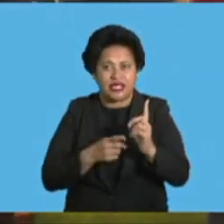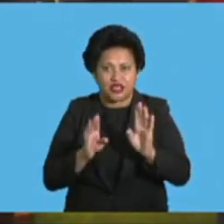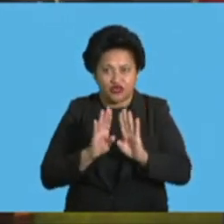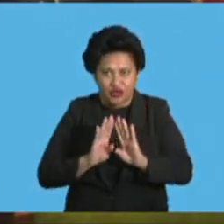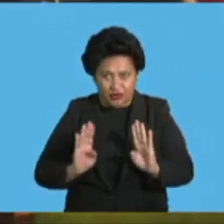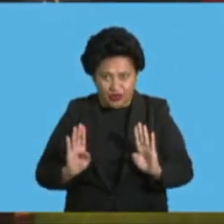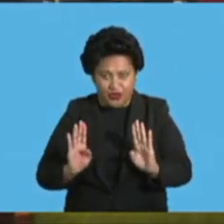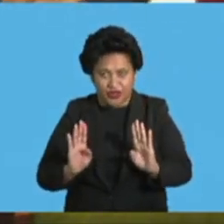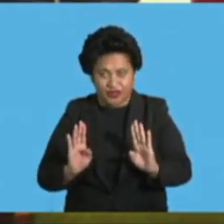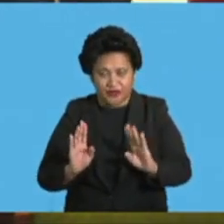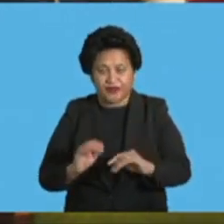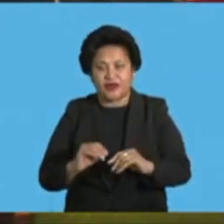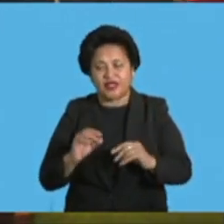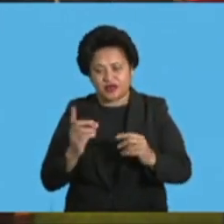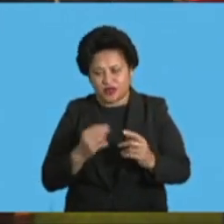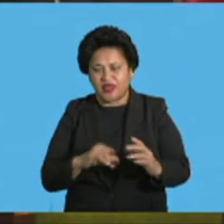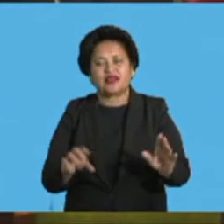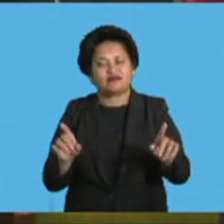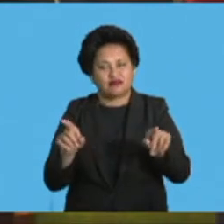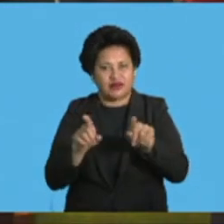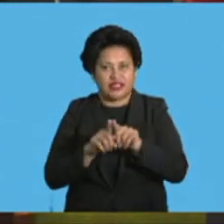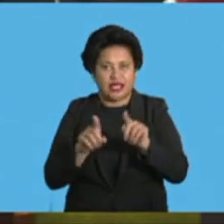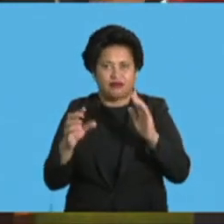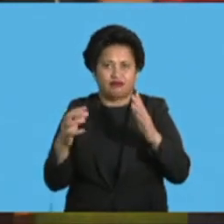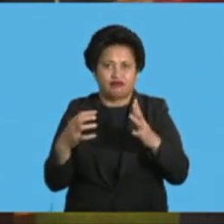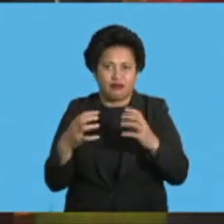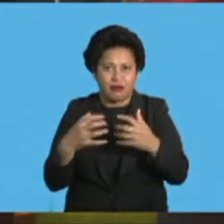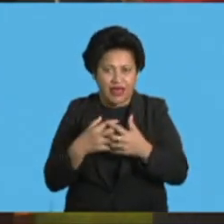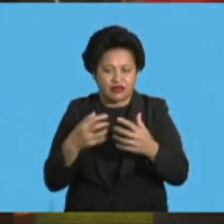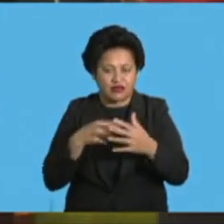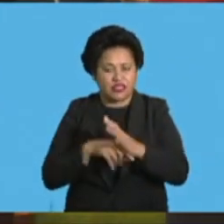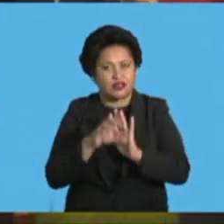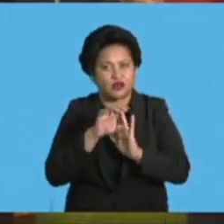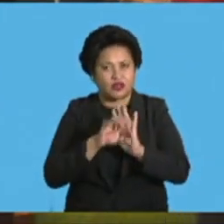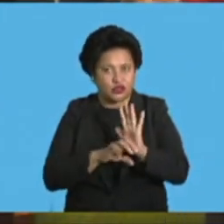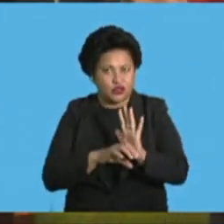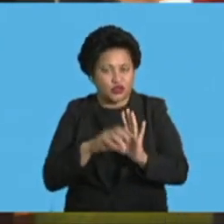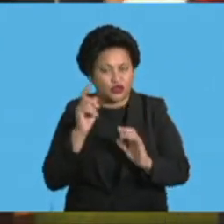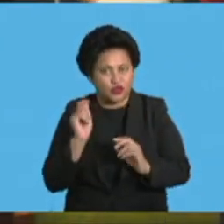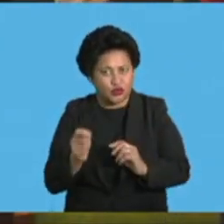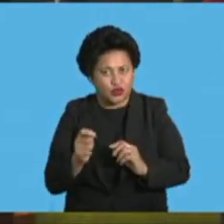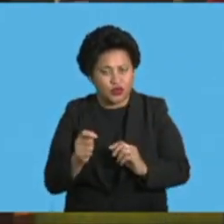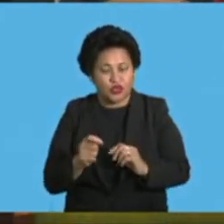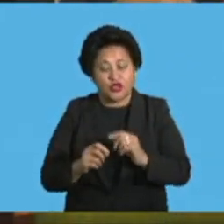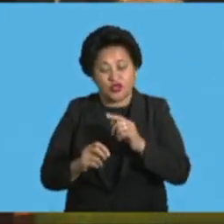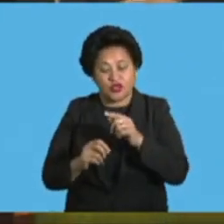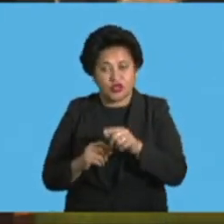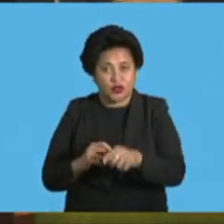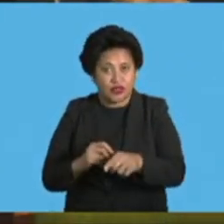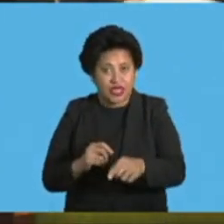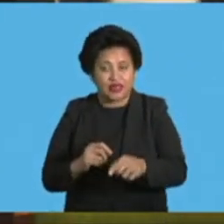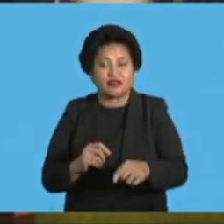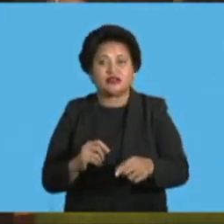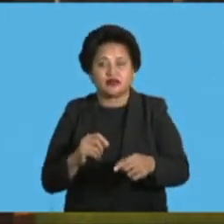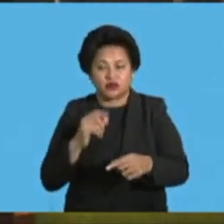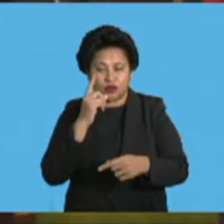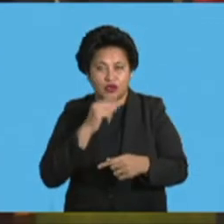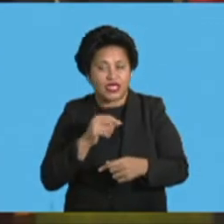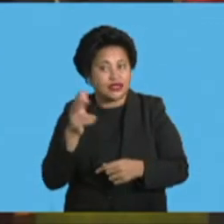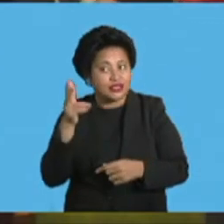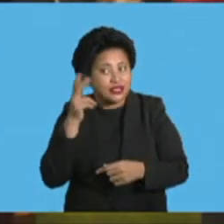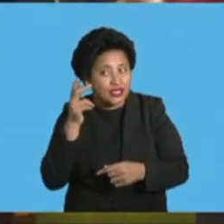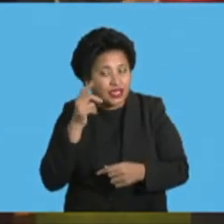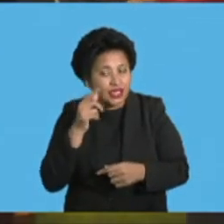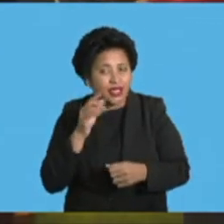Section 120 of the Constitution. The Public Service Disciplinary Tribunal is empowered to hear and determine disciplinary